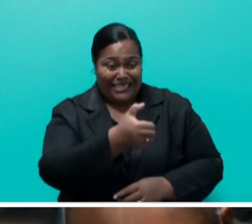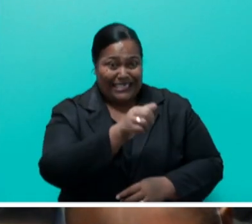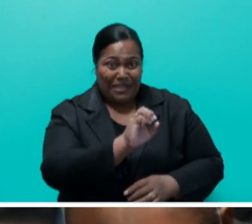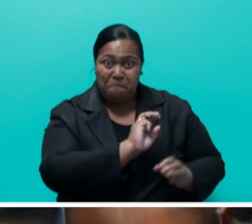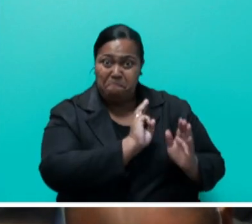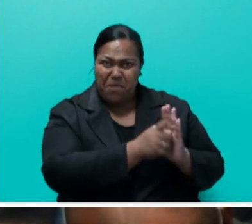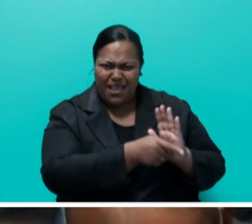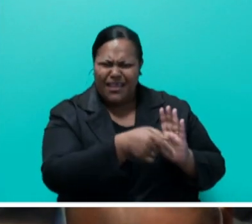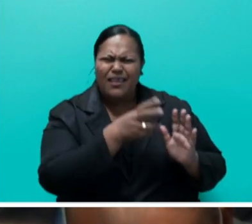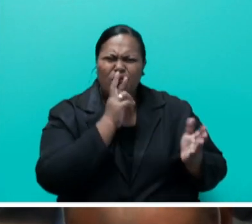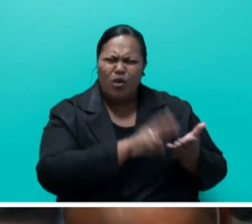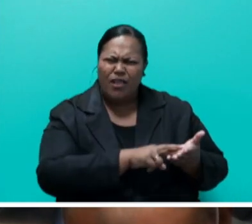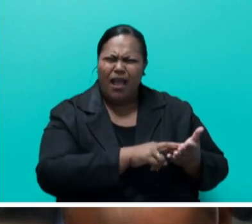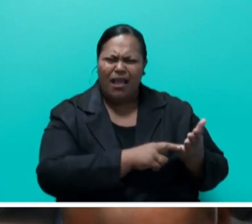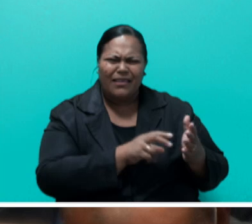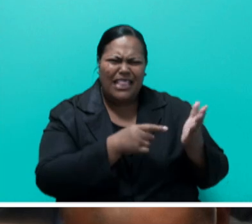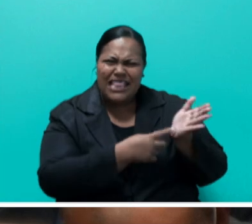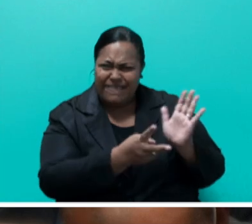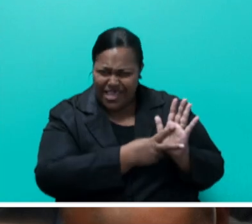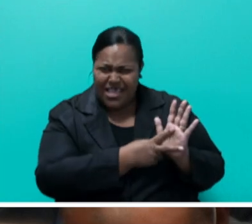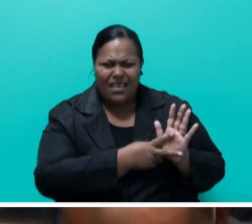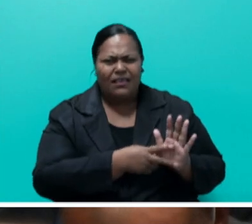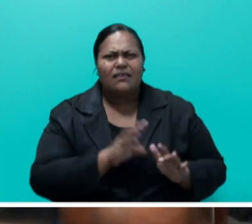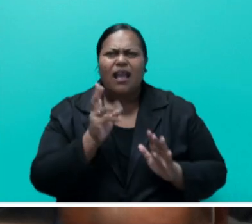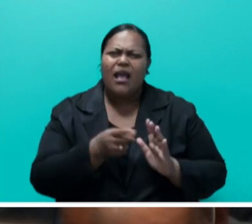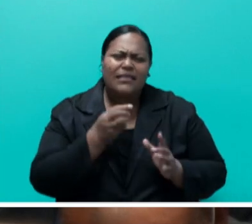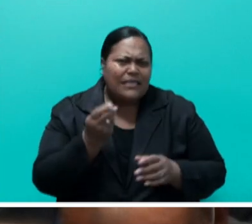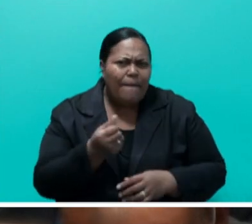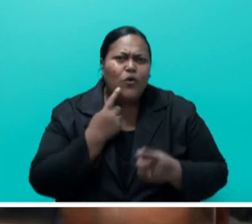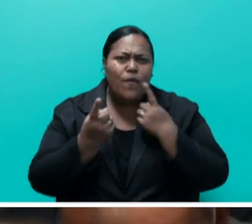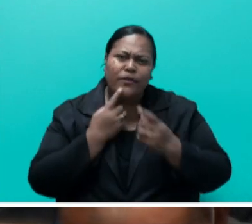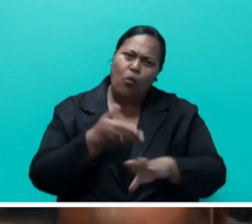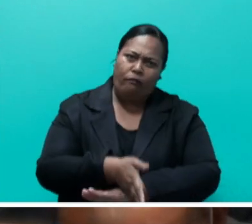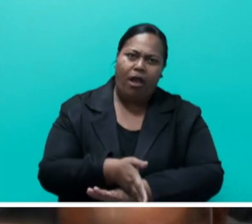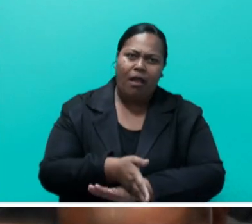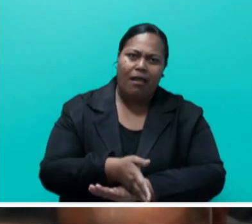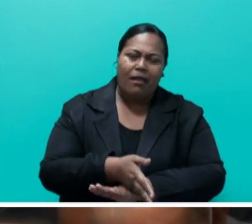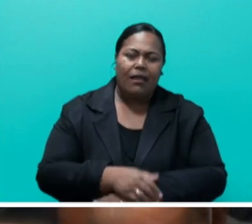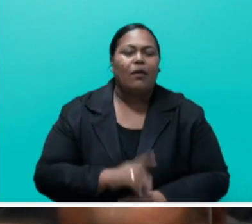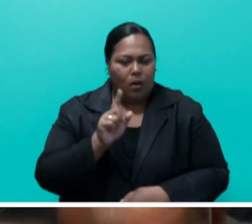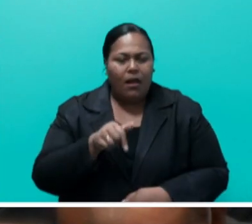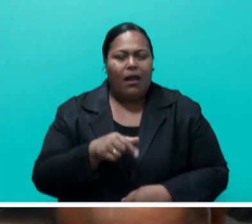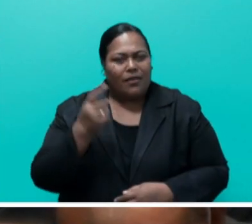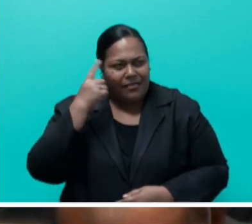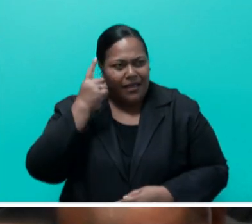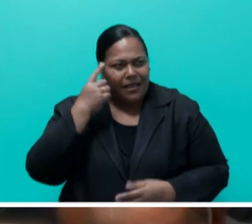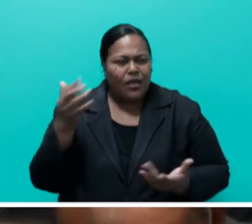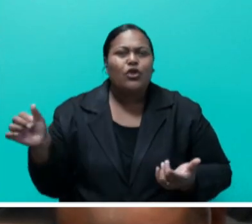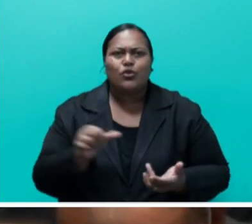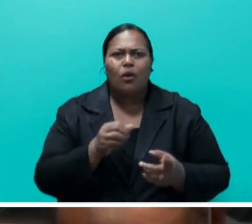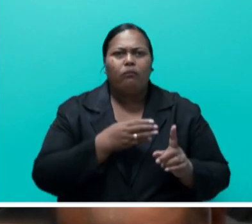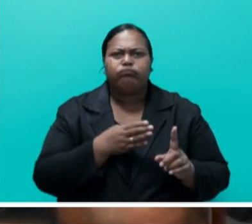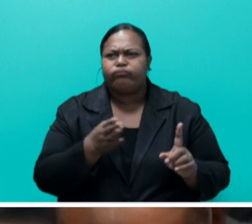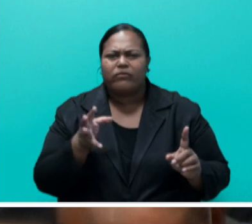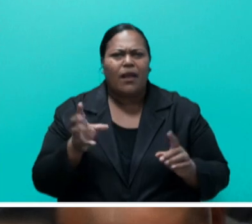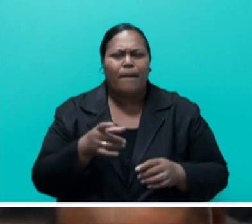program, I think, are being particularly exaggerated. And I think, by the same token, she may have been also misled by a lot